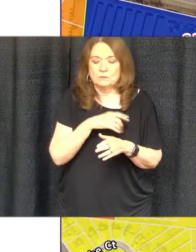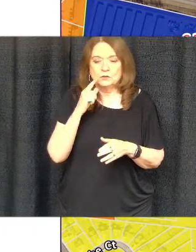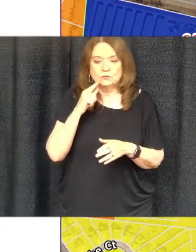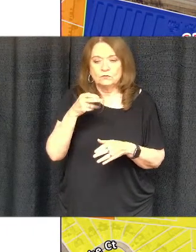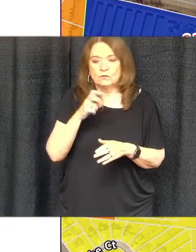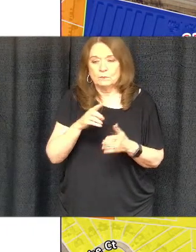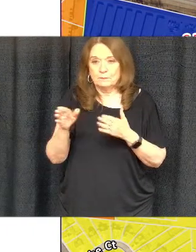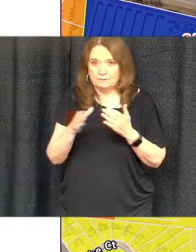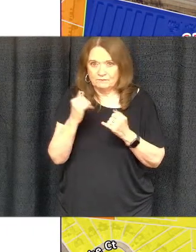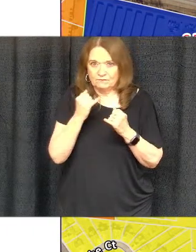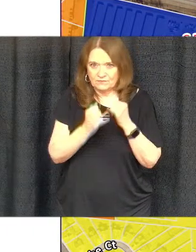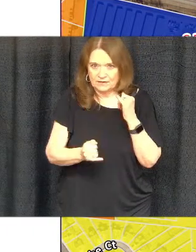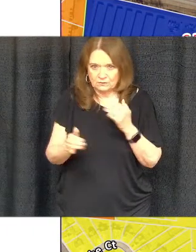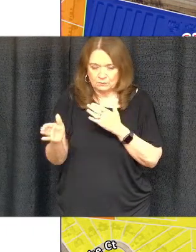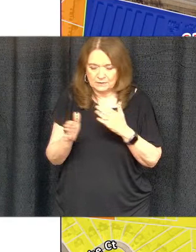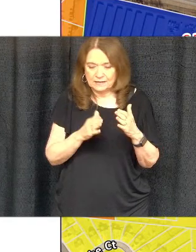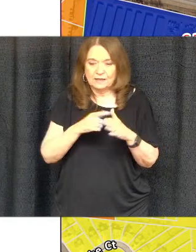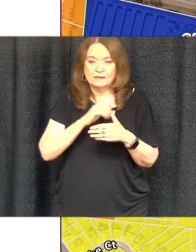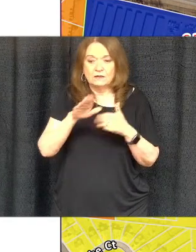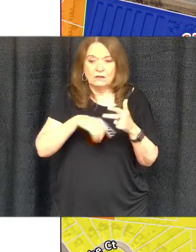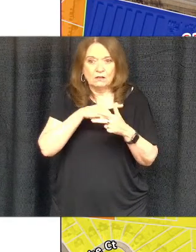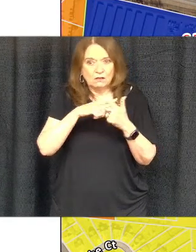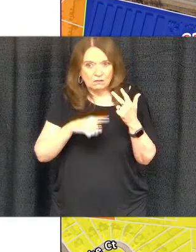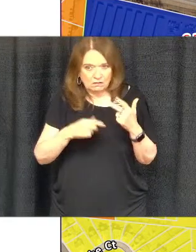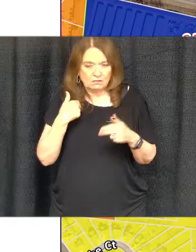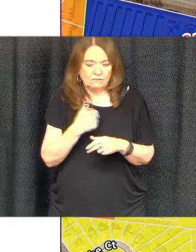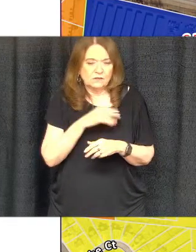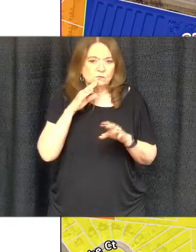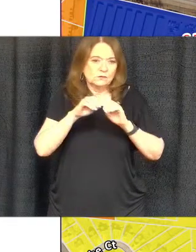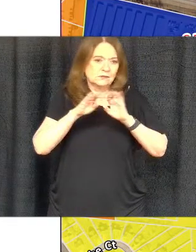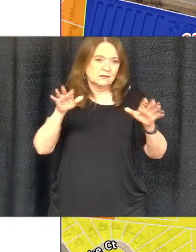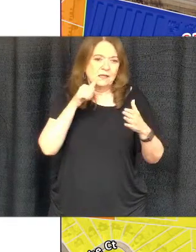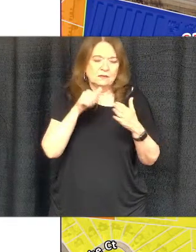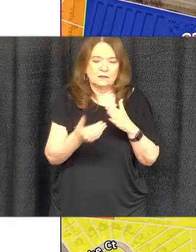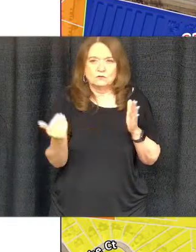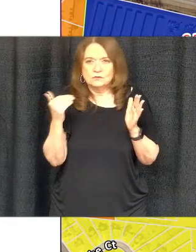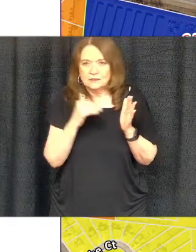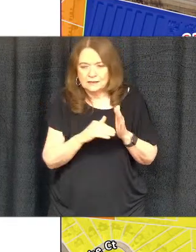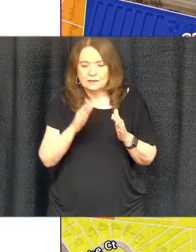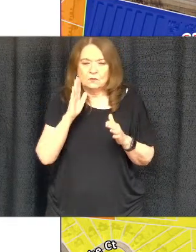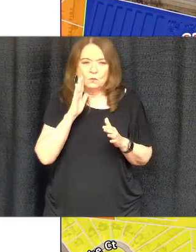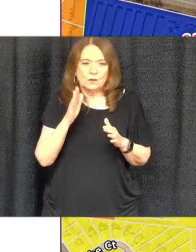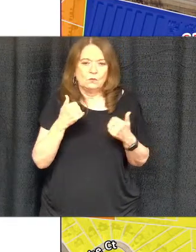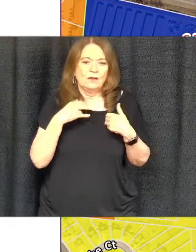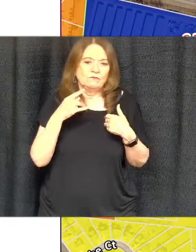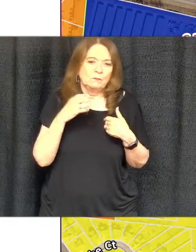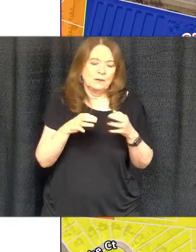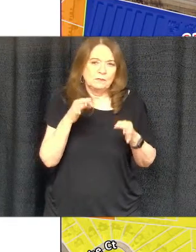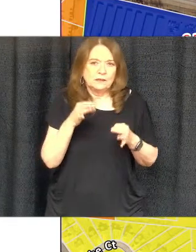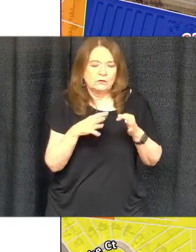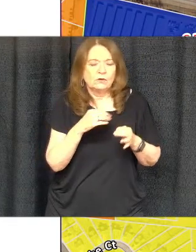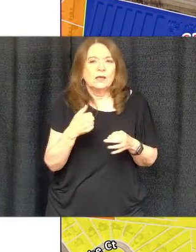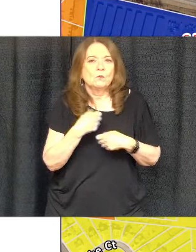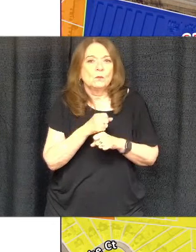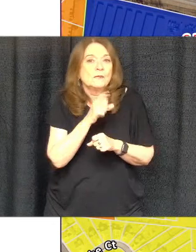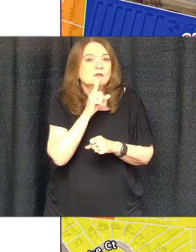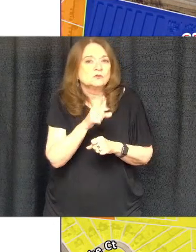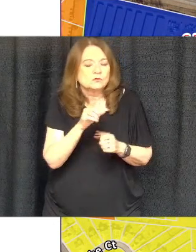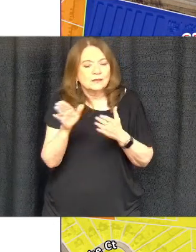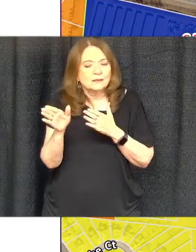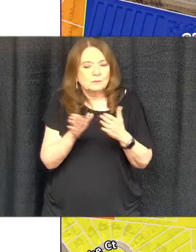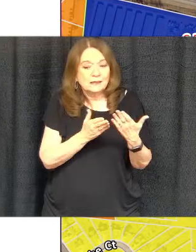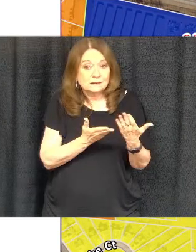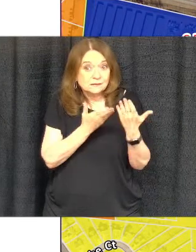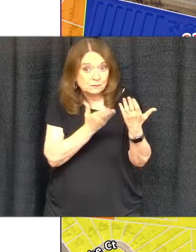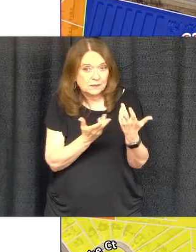Planning Commission staff and Planning Commission will send letters out again. We will have a public hearing, and we will make sure that the plan that's